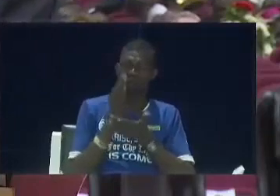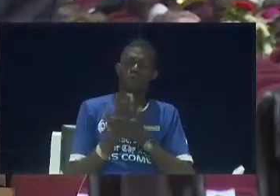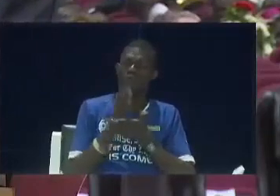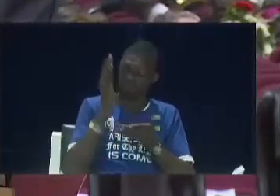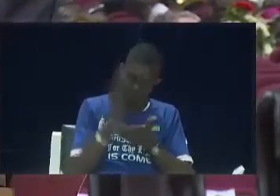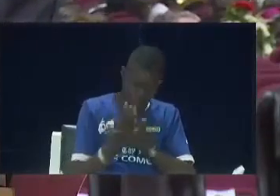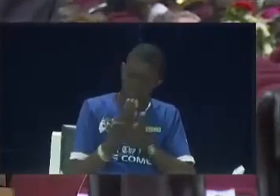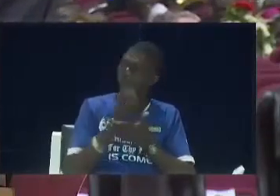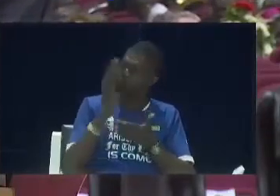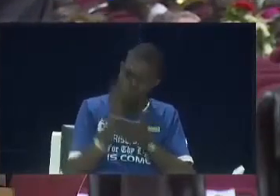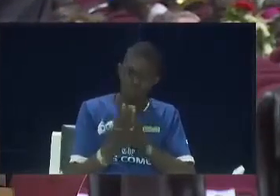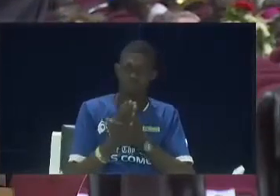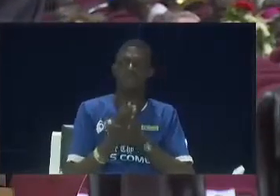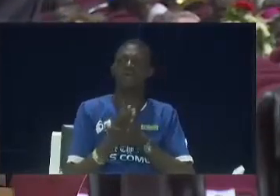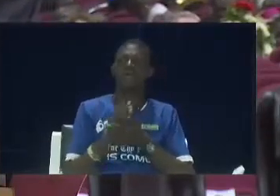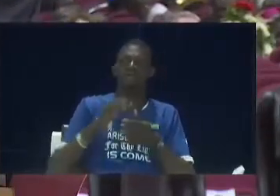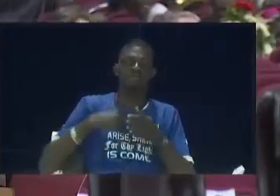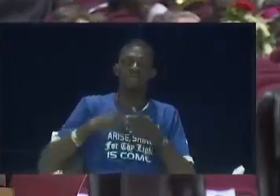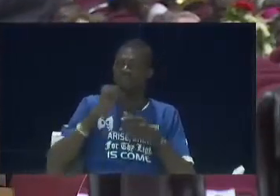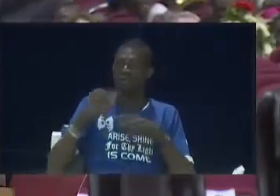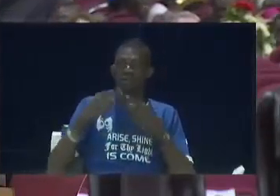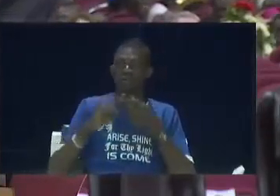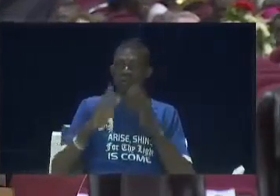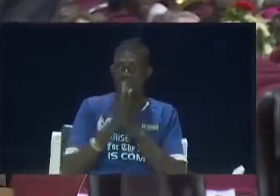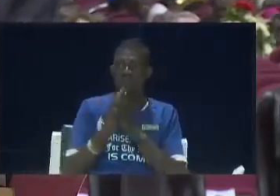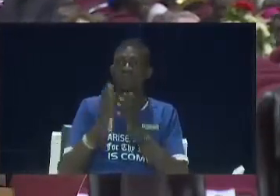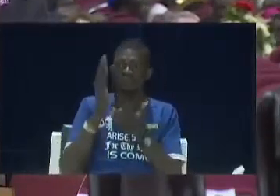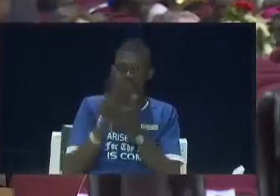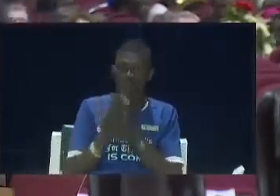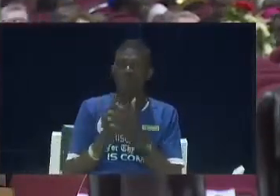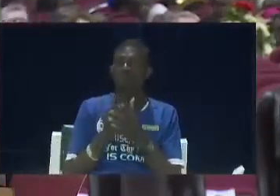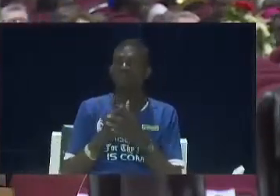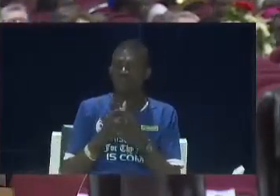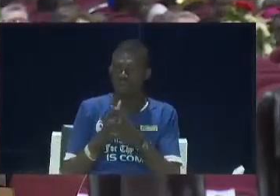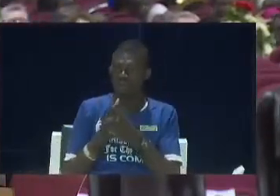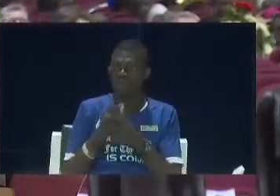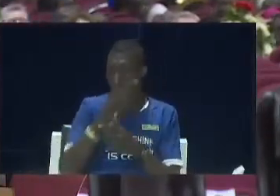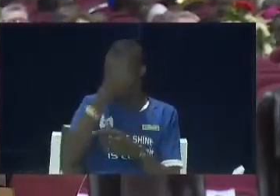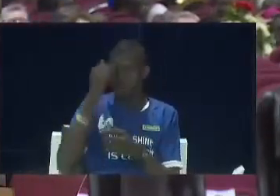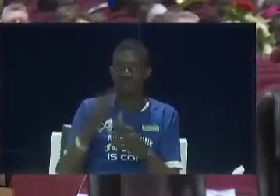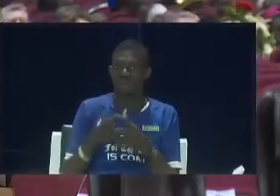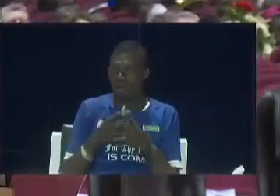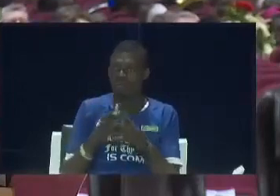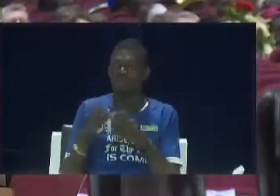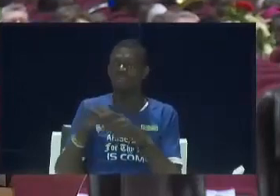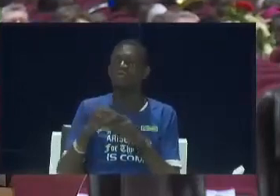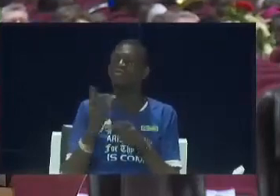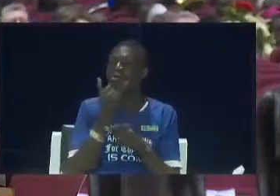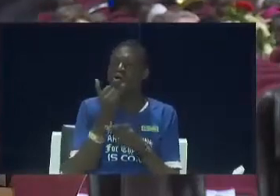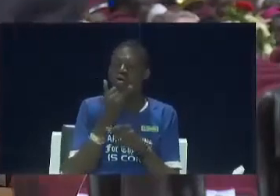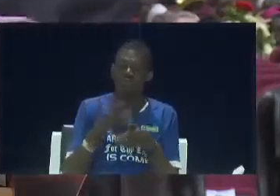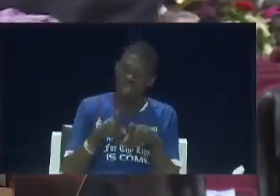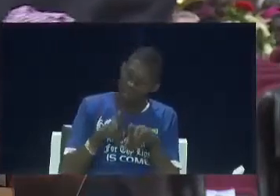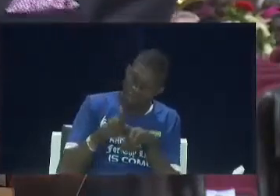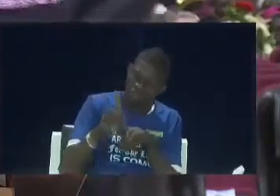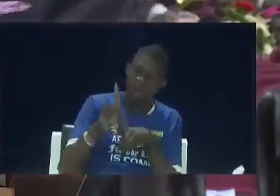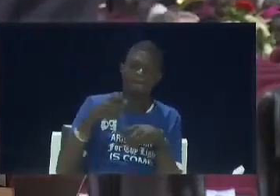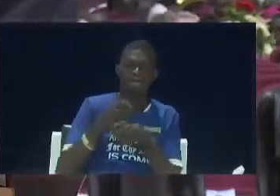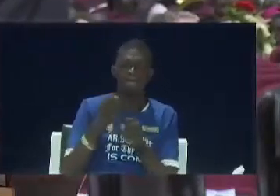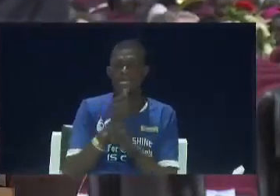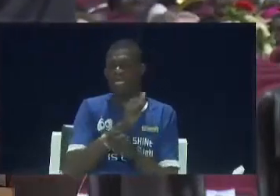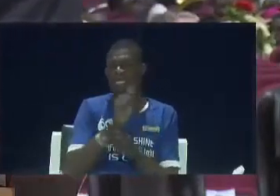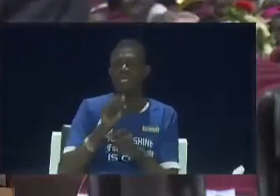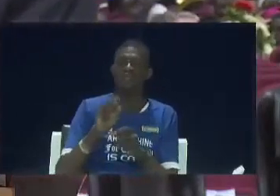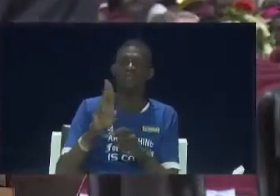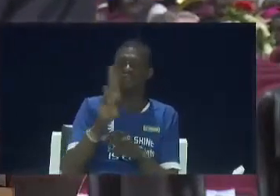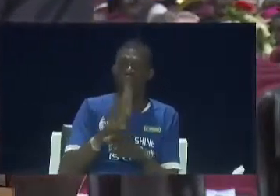Stop. I'm not going to pray for you. Stop running. Because you are running in the wrong direction. Make a